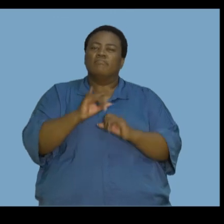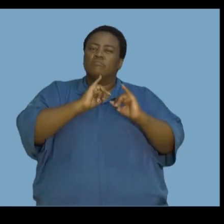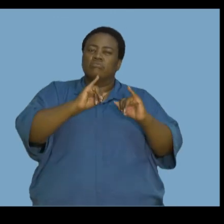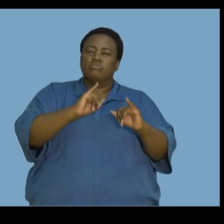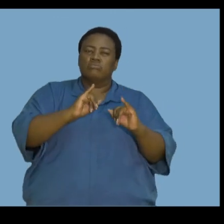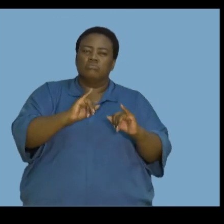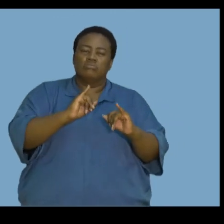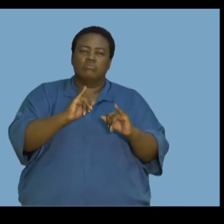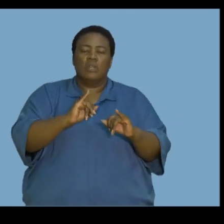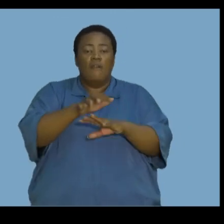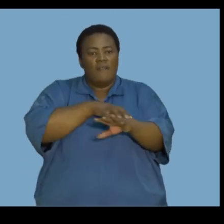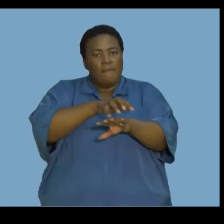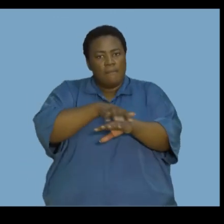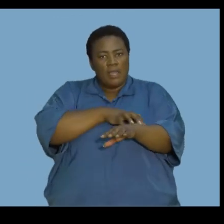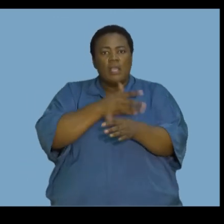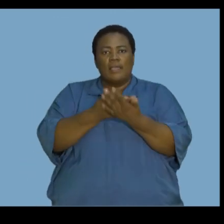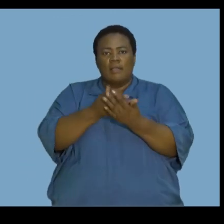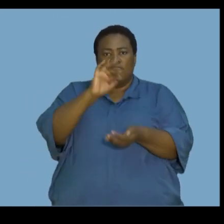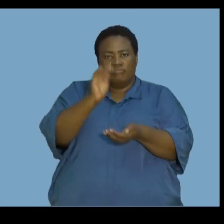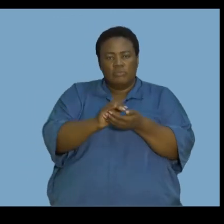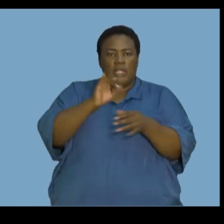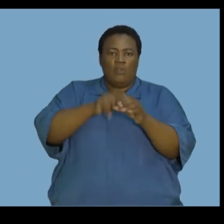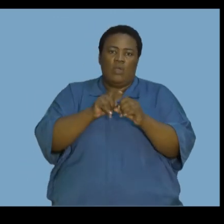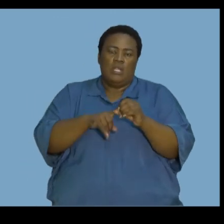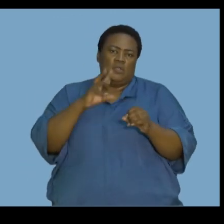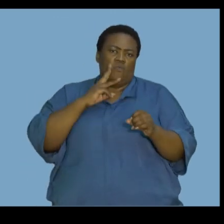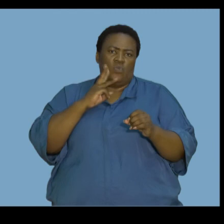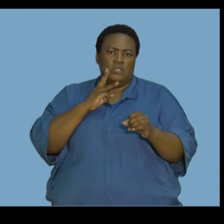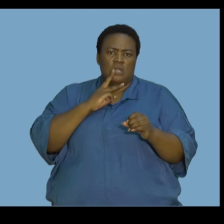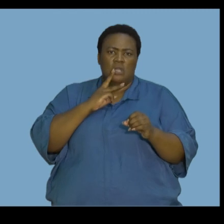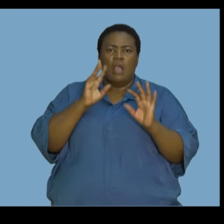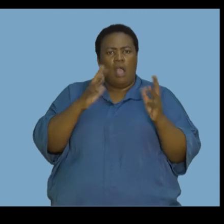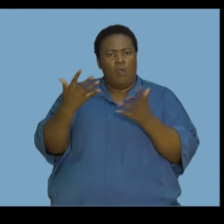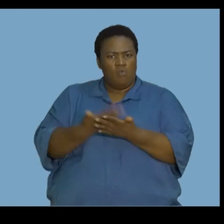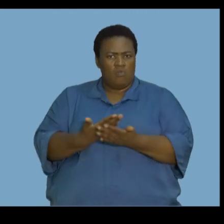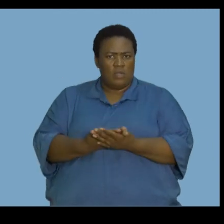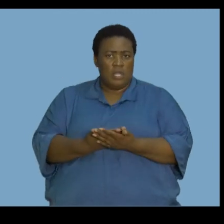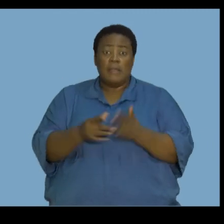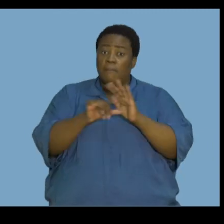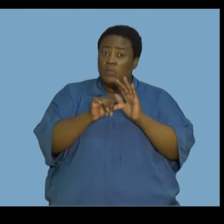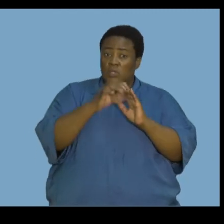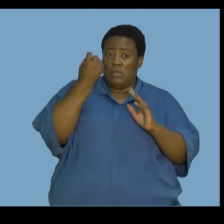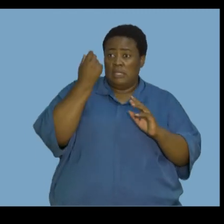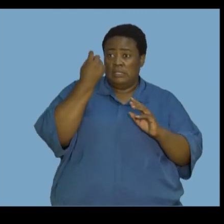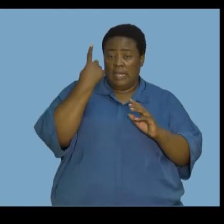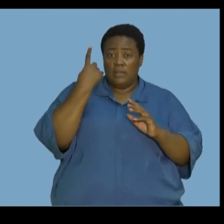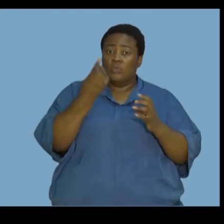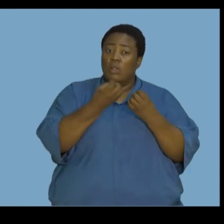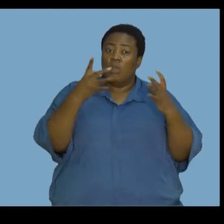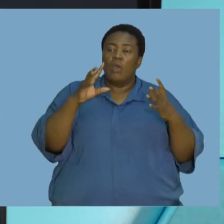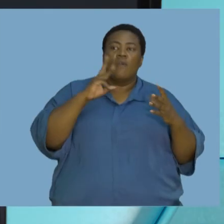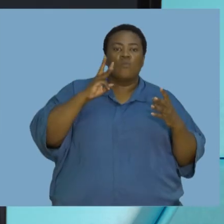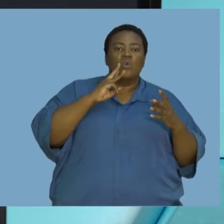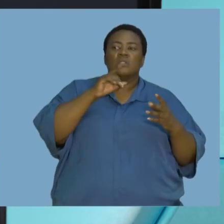poor farming practices may reduce both the availability and the quality of water. And guys, it's important to understand that